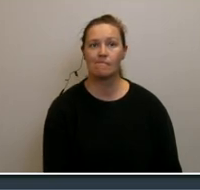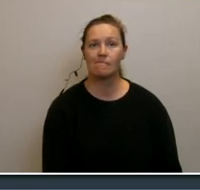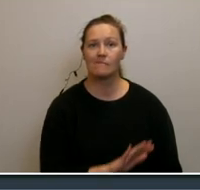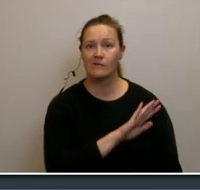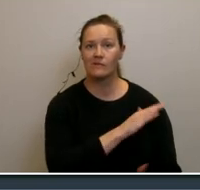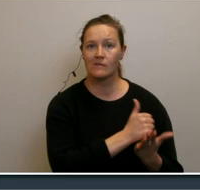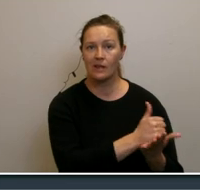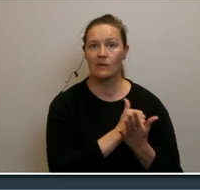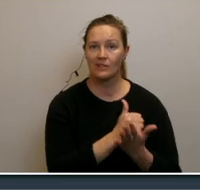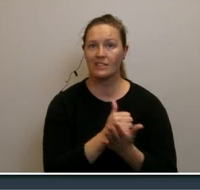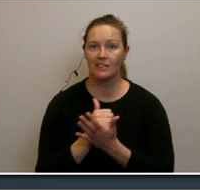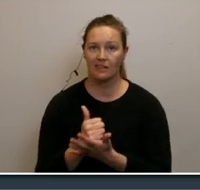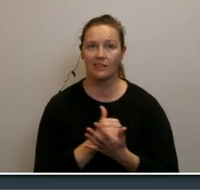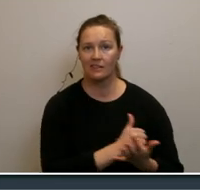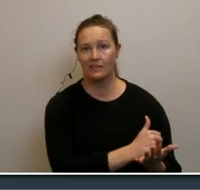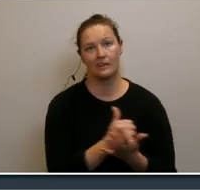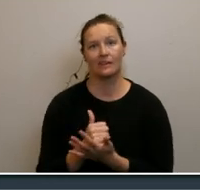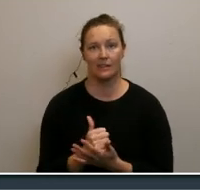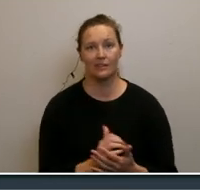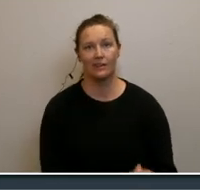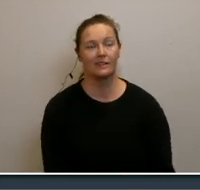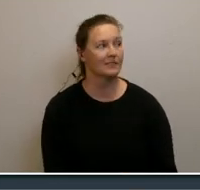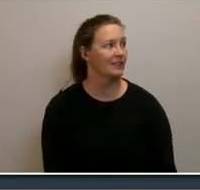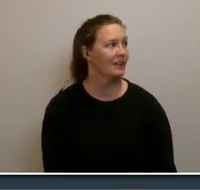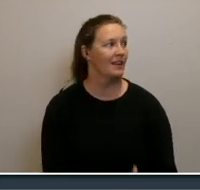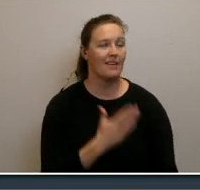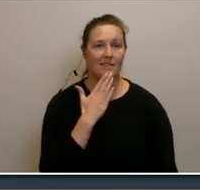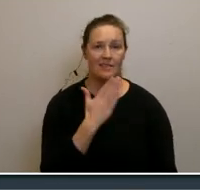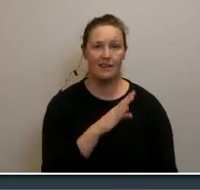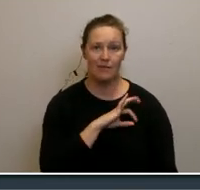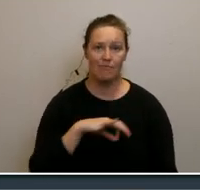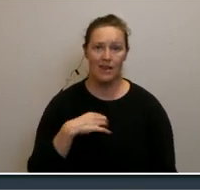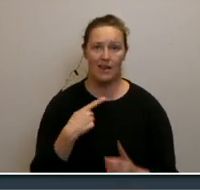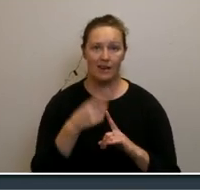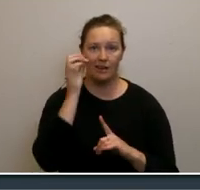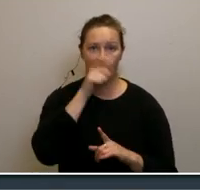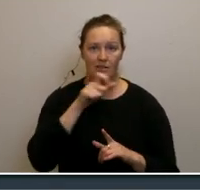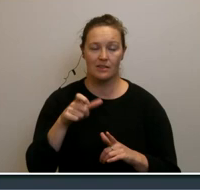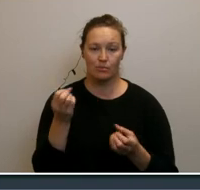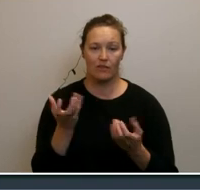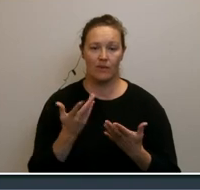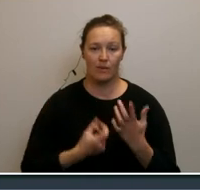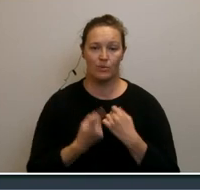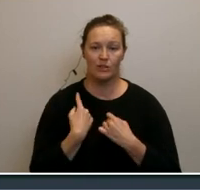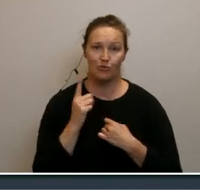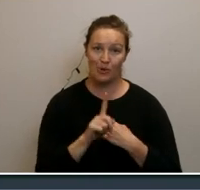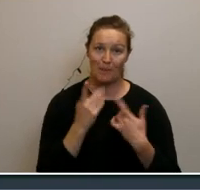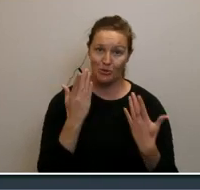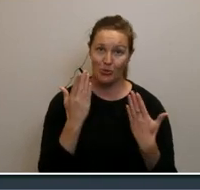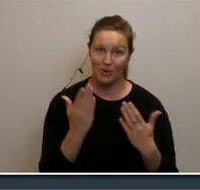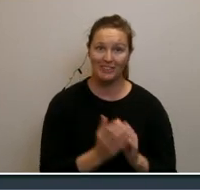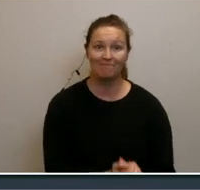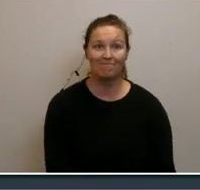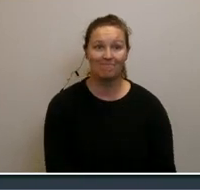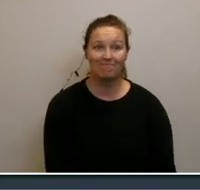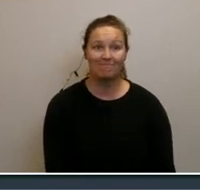Tēnā koutou, tēnā koutou, tēnā koutou katoa. Thank you, Your Worship, and councillors for giving me the opportunity to talk today